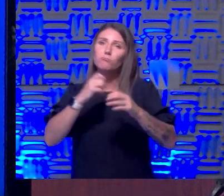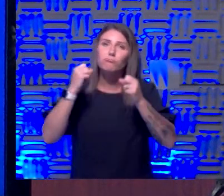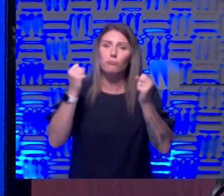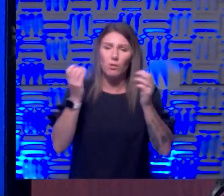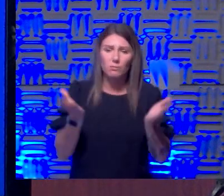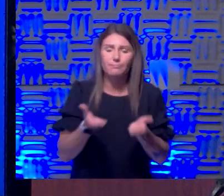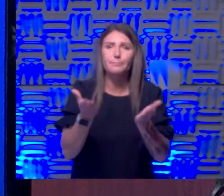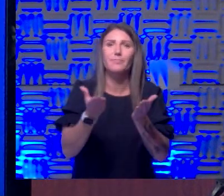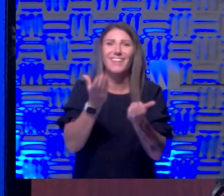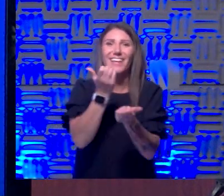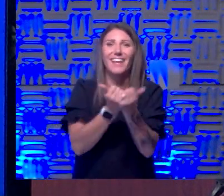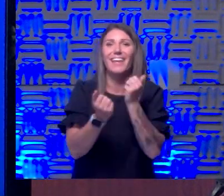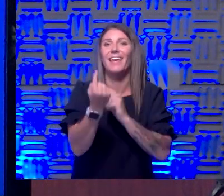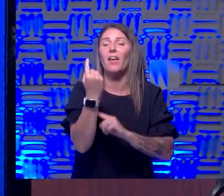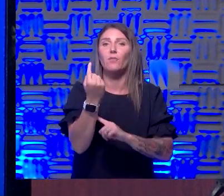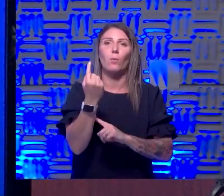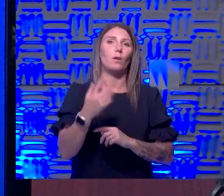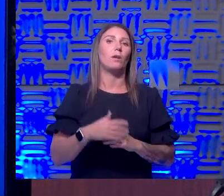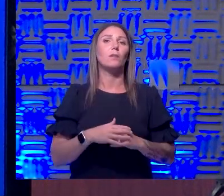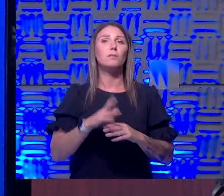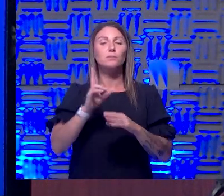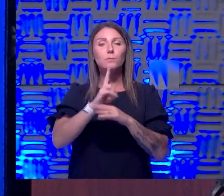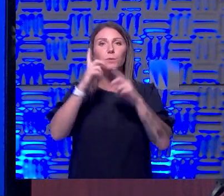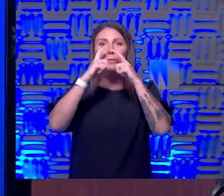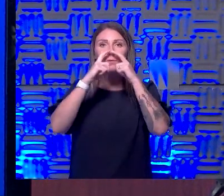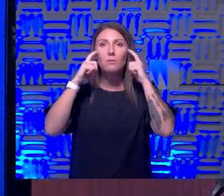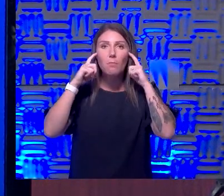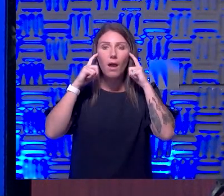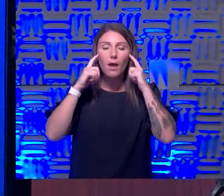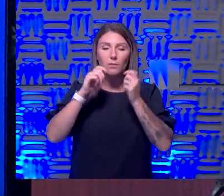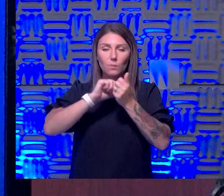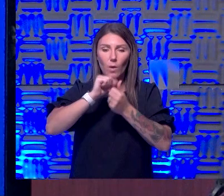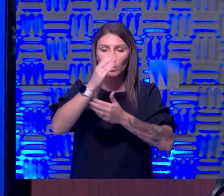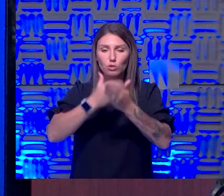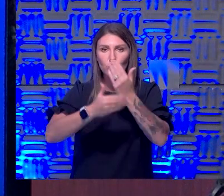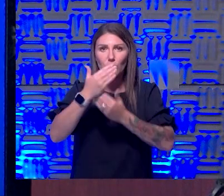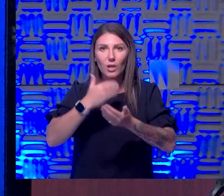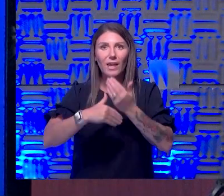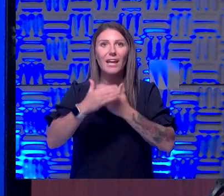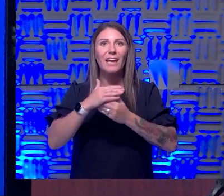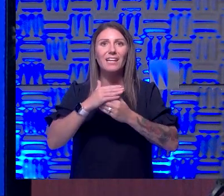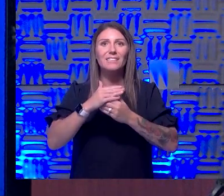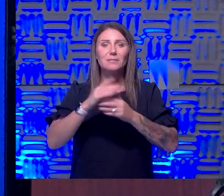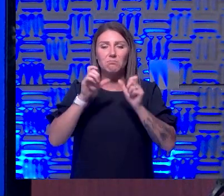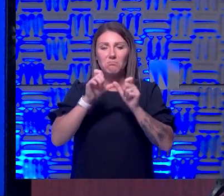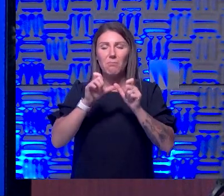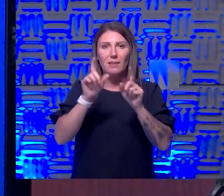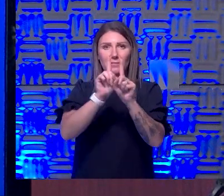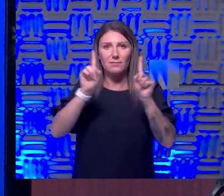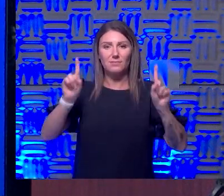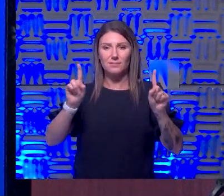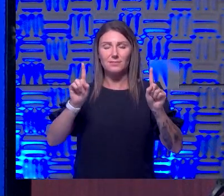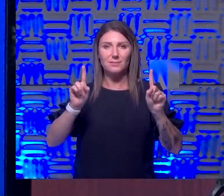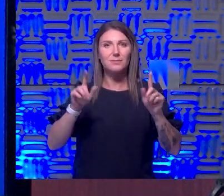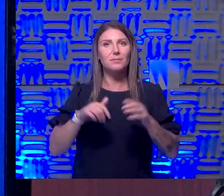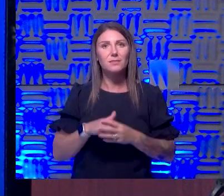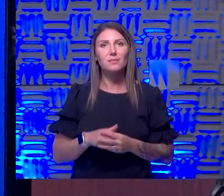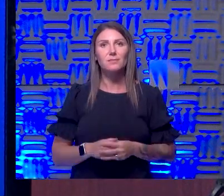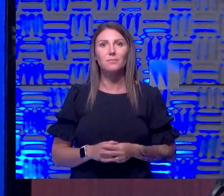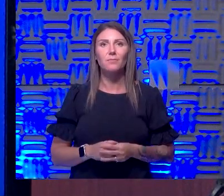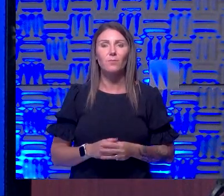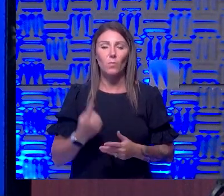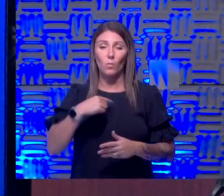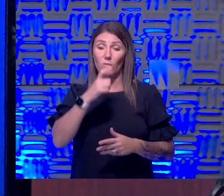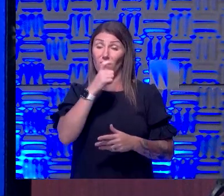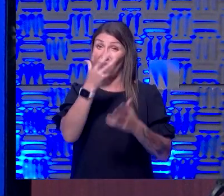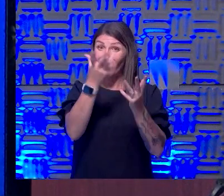urge everyone to wear a mask, wash your hands, keep that distance going. We are not